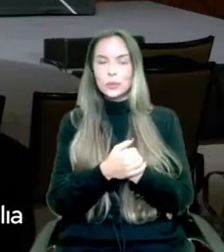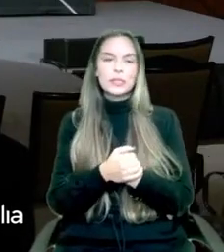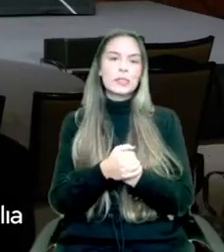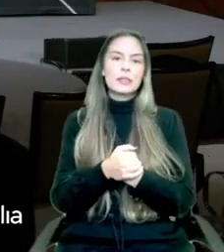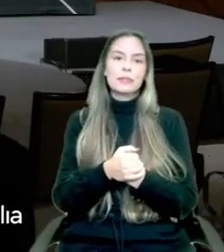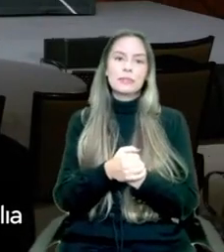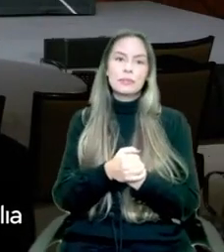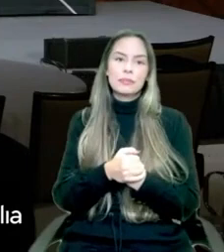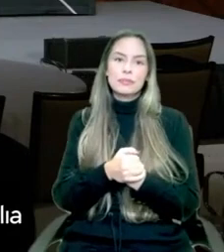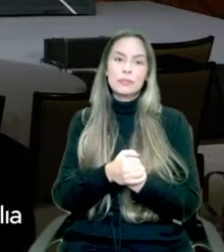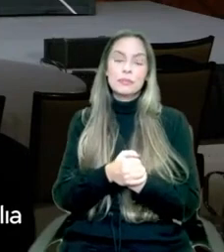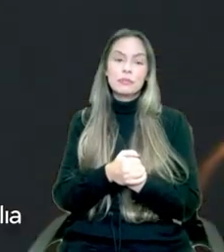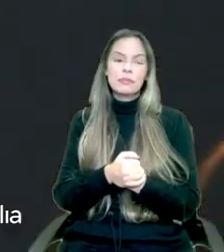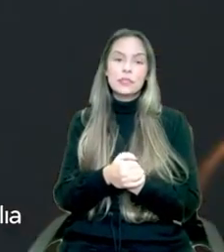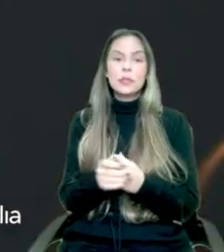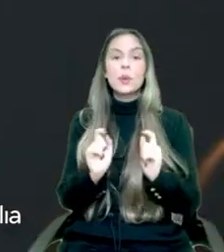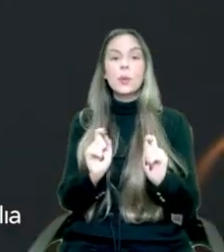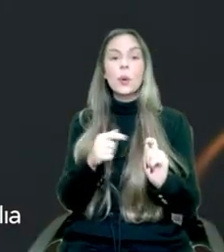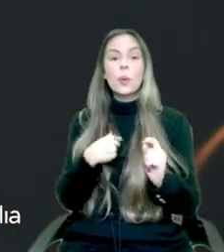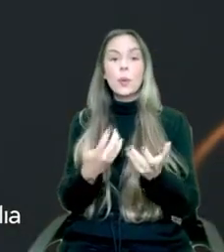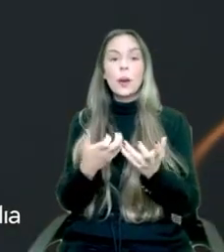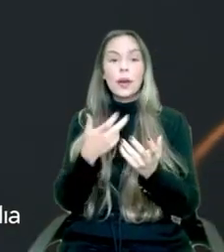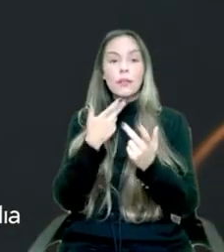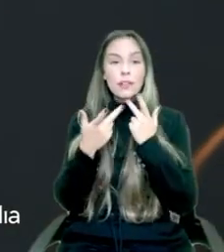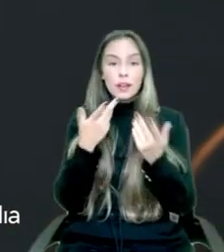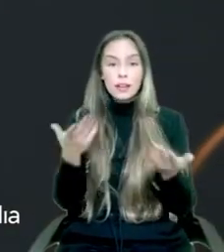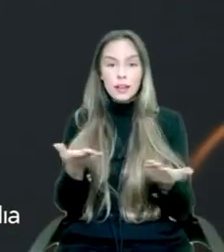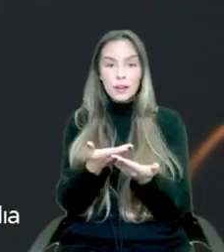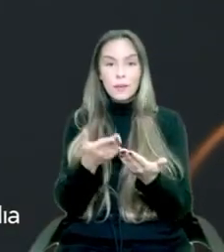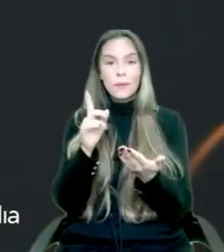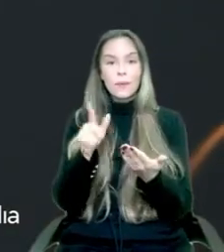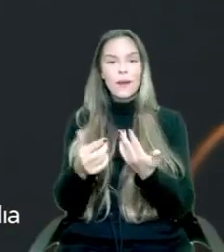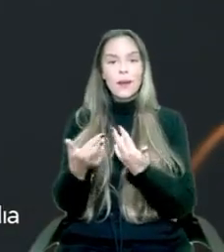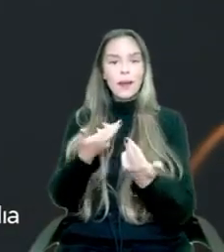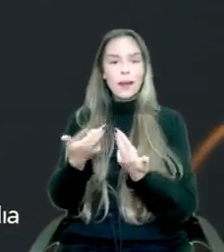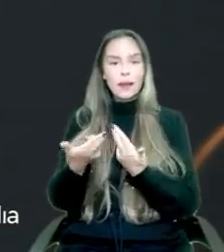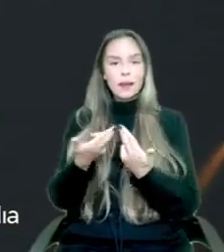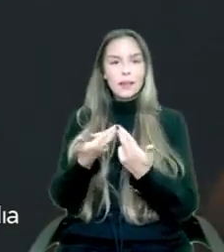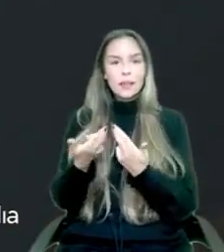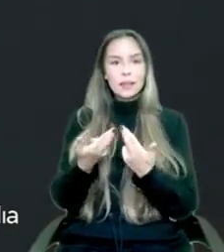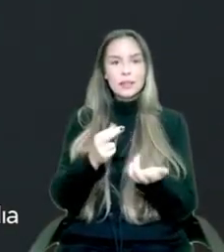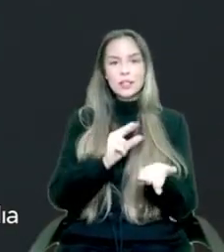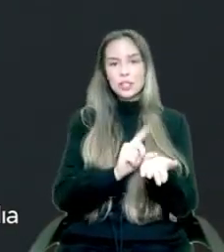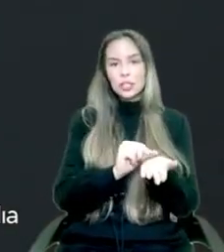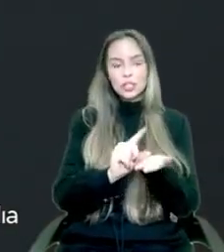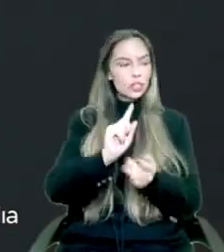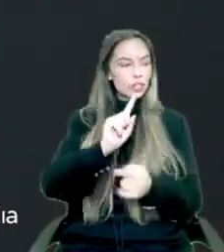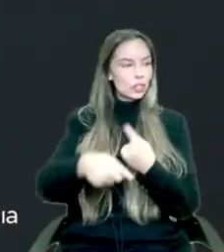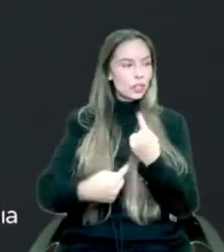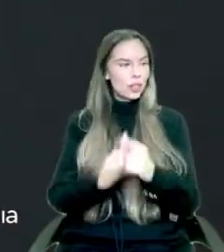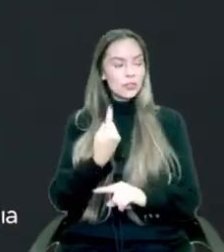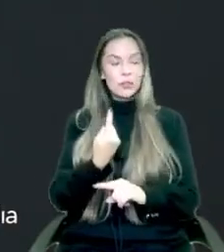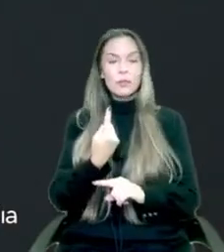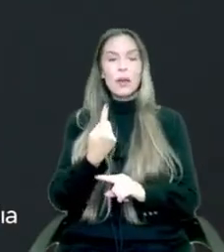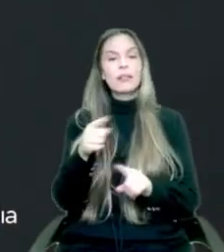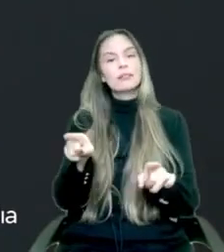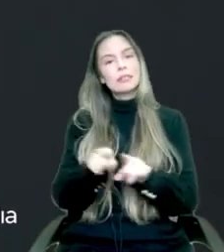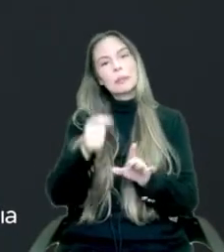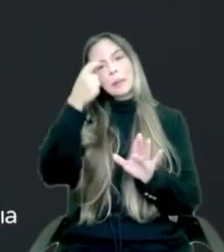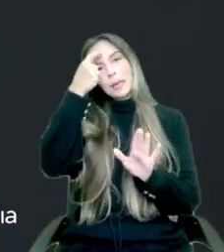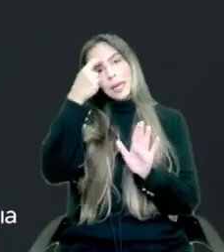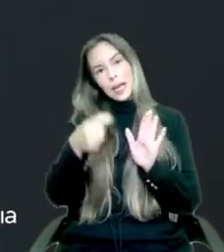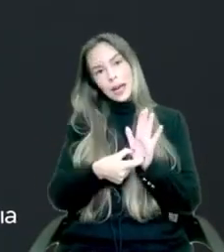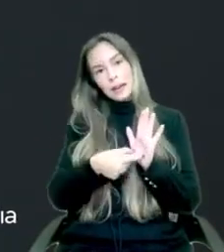What I want to talk about is the relationship between digital transformation and AI, which is something that's sort of